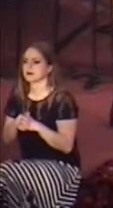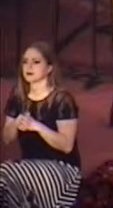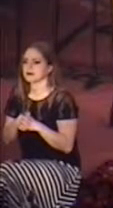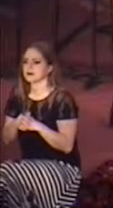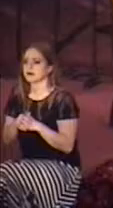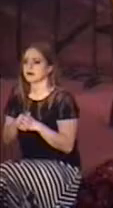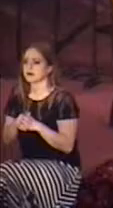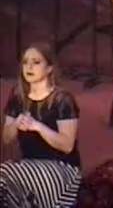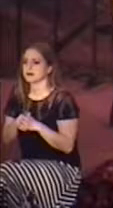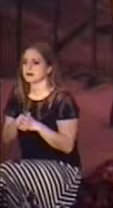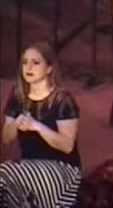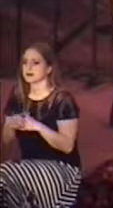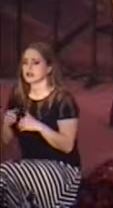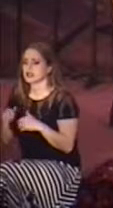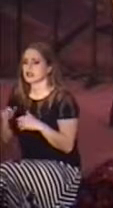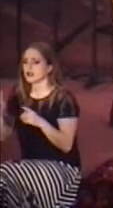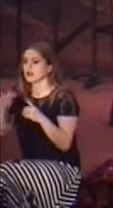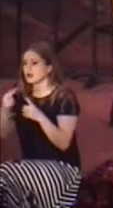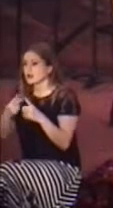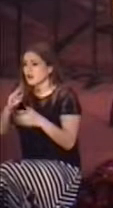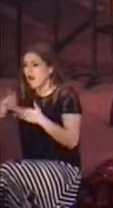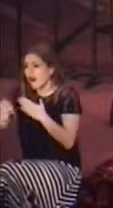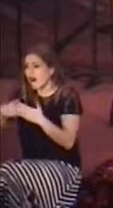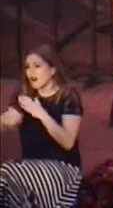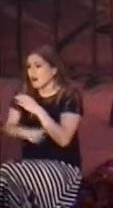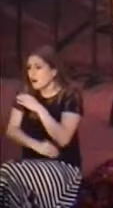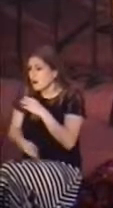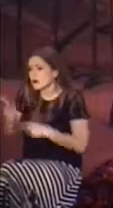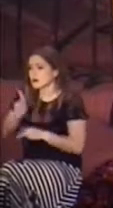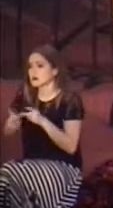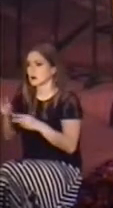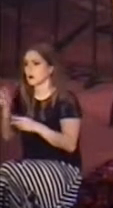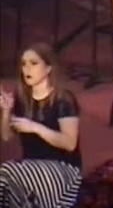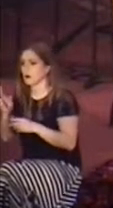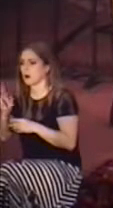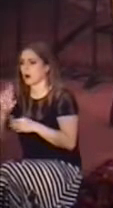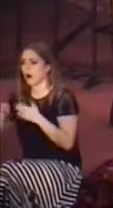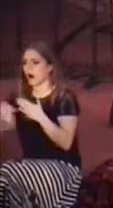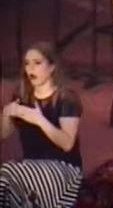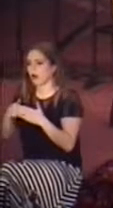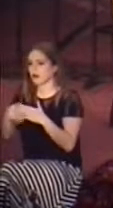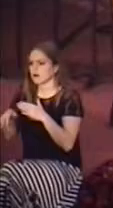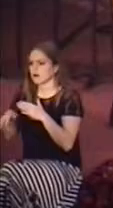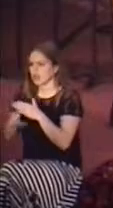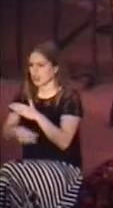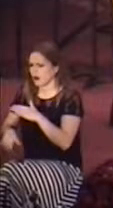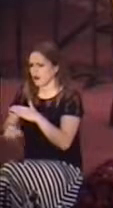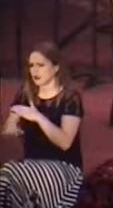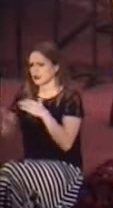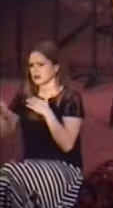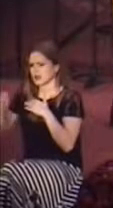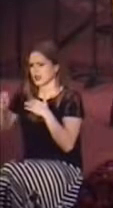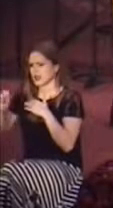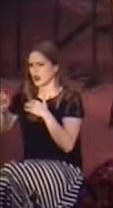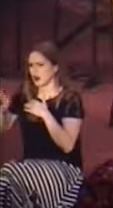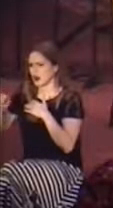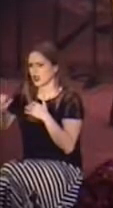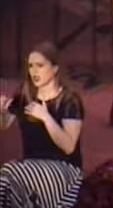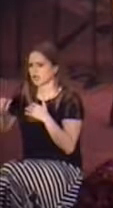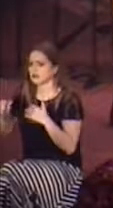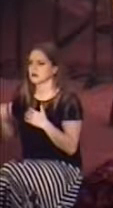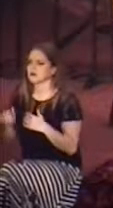And so the view that all poor people or all minorities are victims of certain is a new